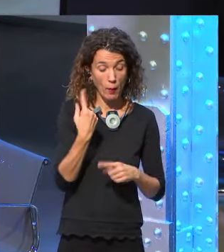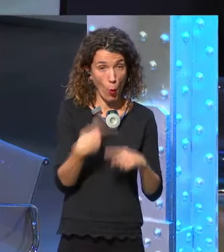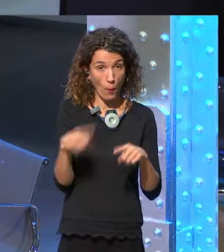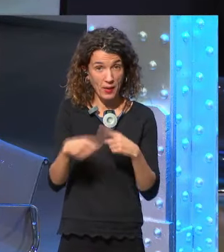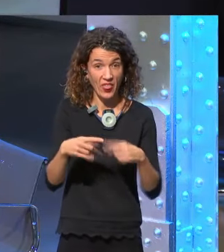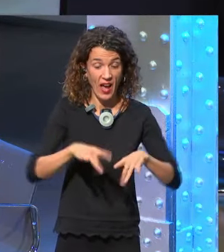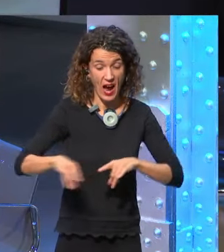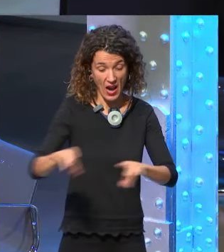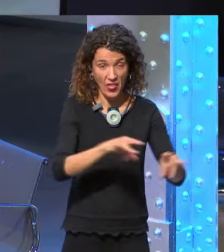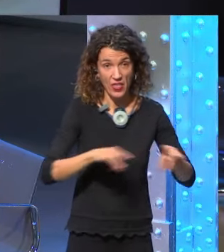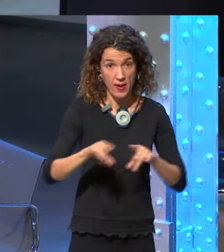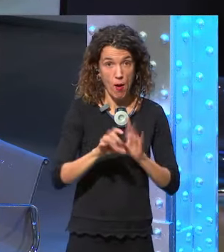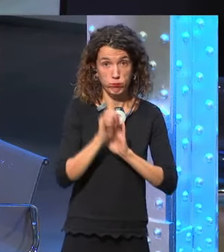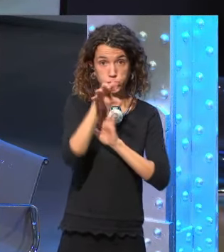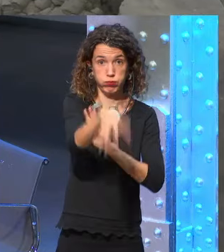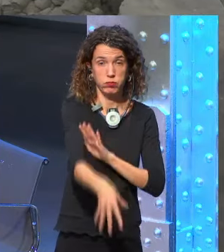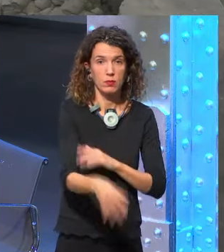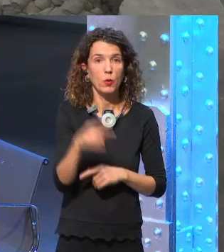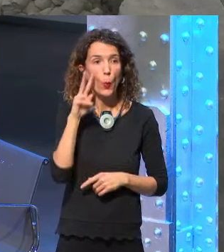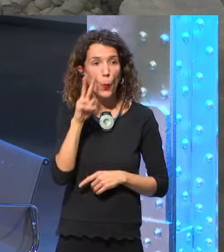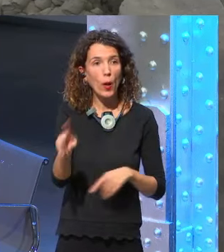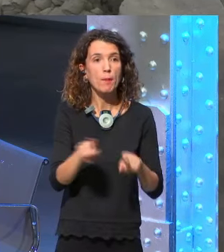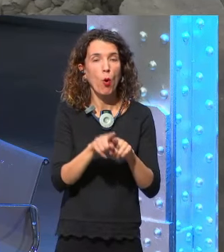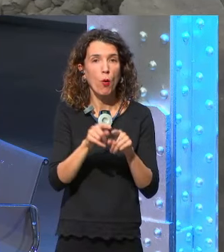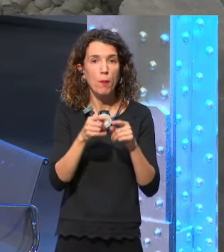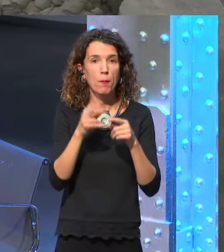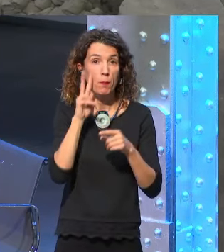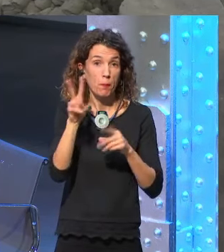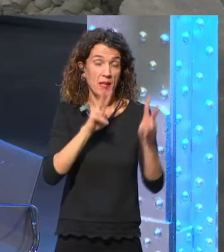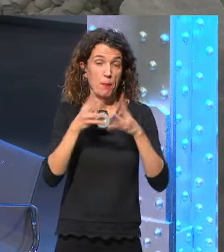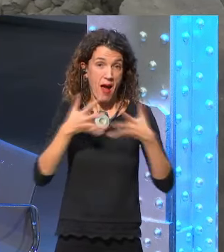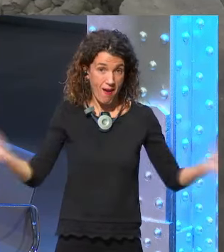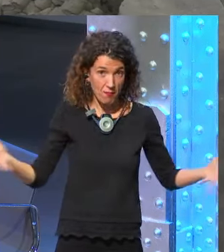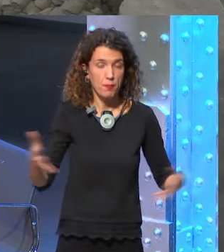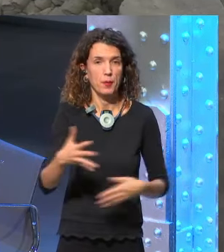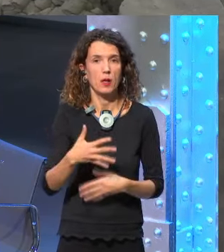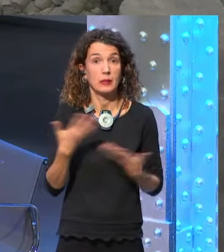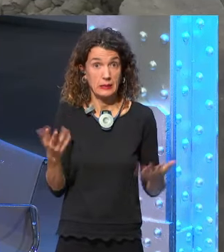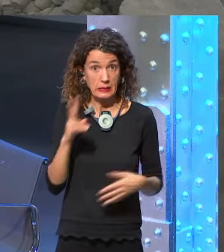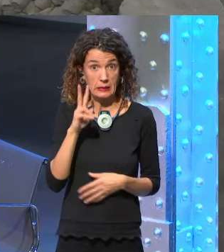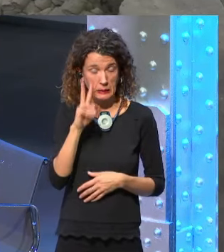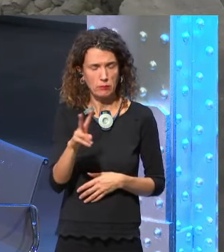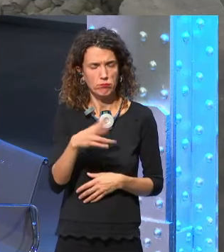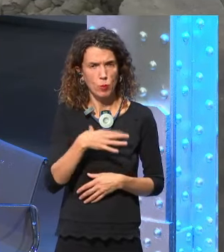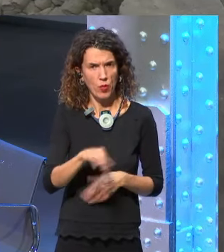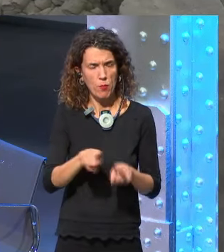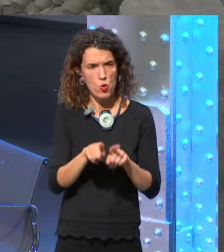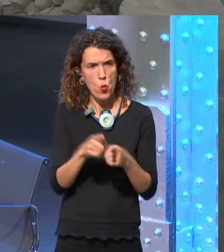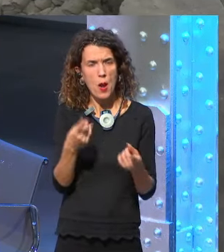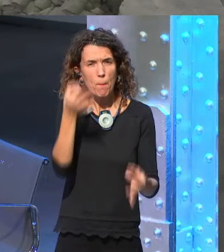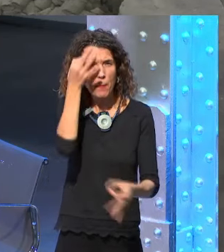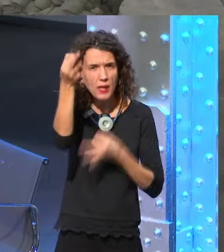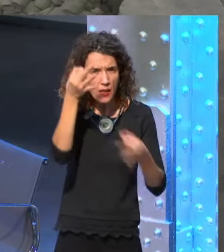one. See a larger view, and you see that we actually get surprisingly precise kind